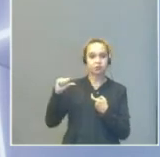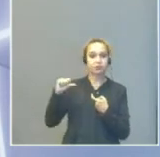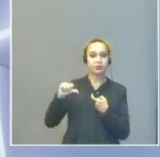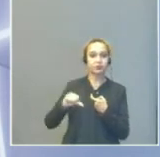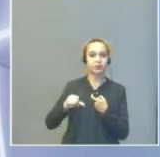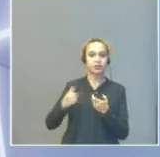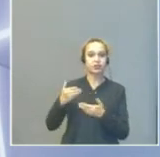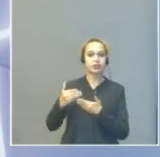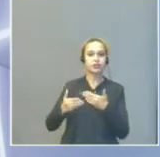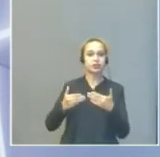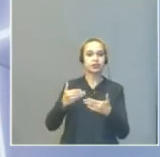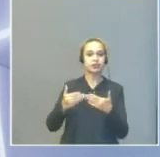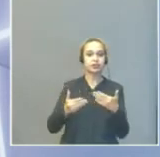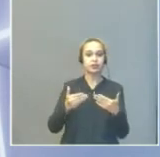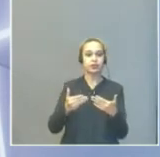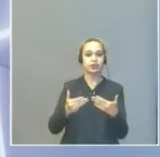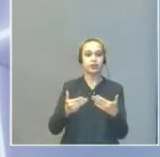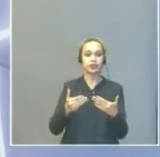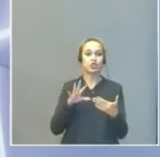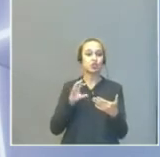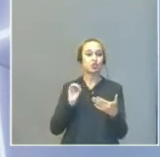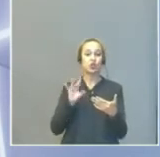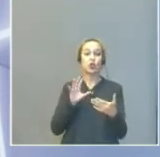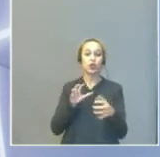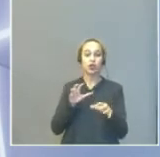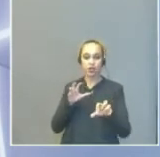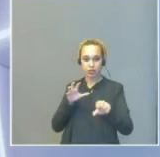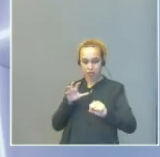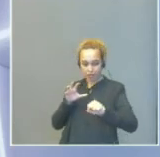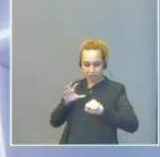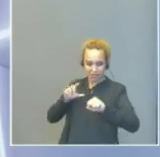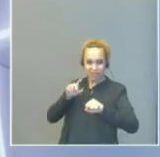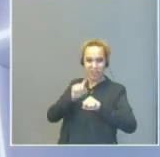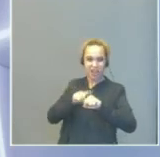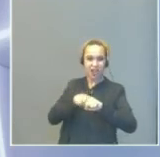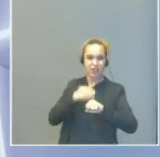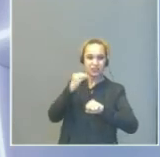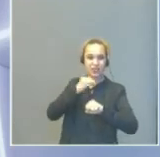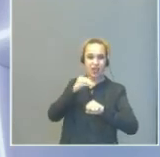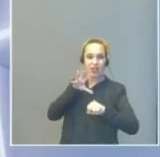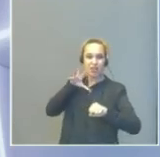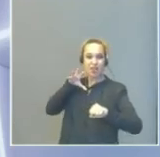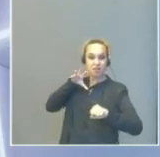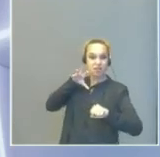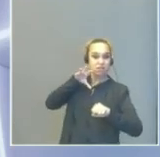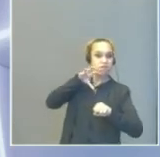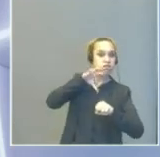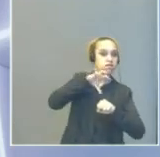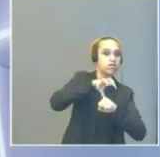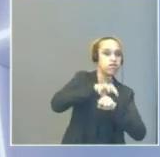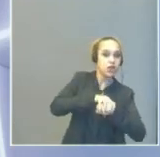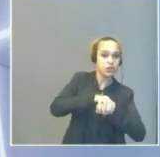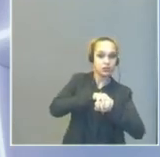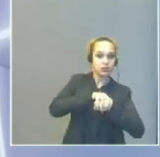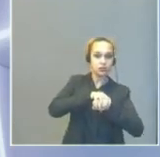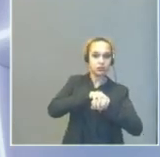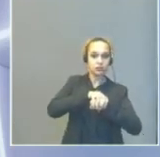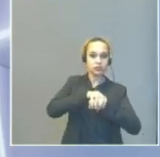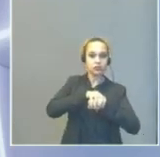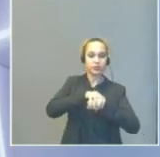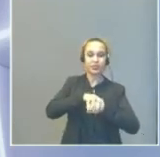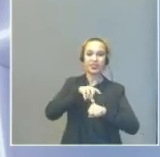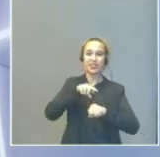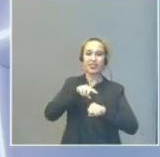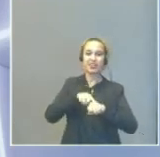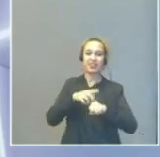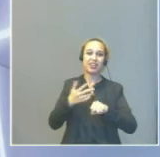usually just subsumed, eaten up, or made to conform quite violently to